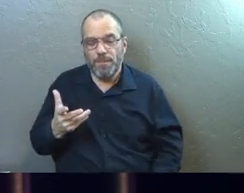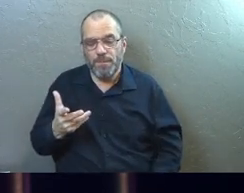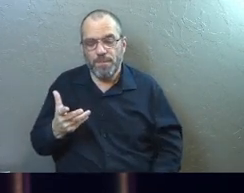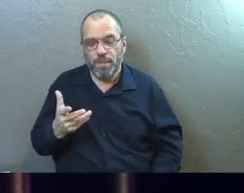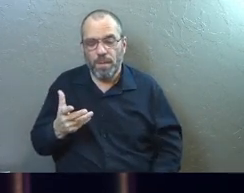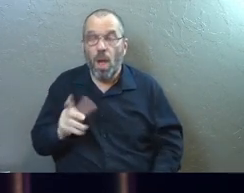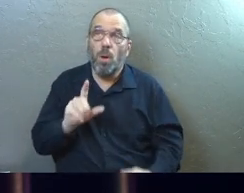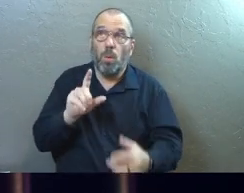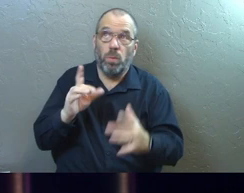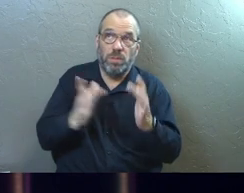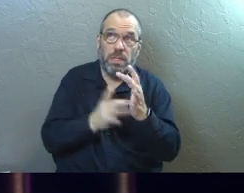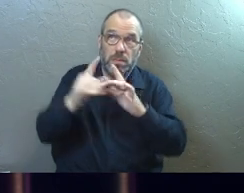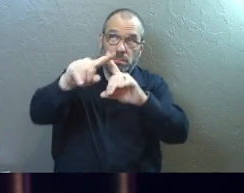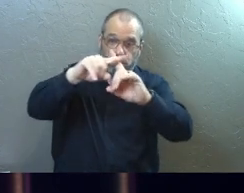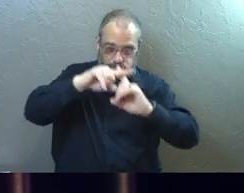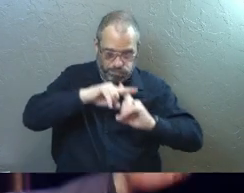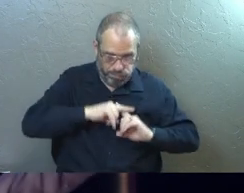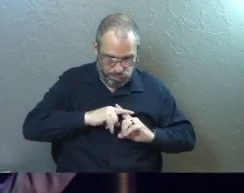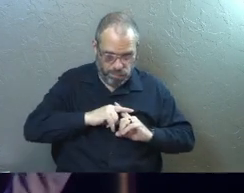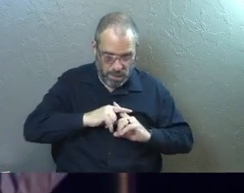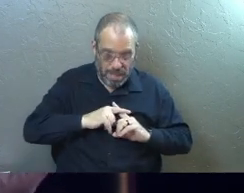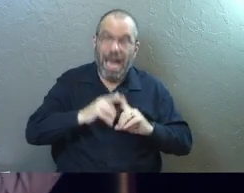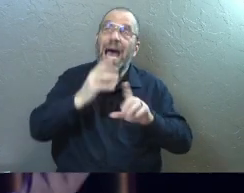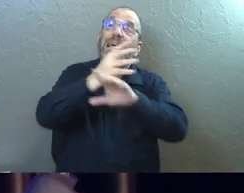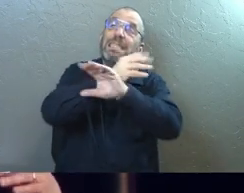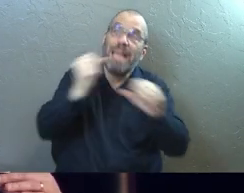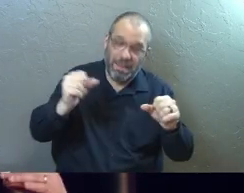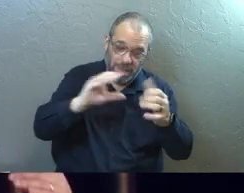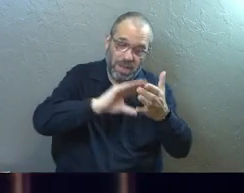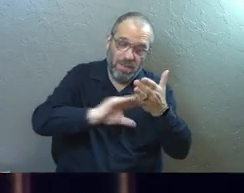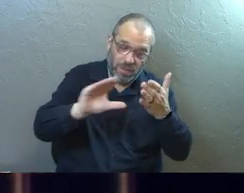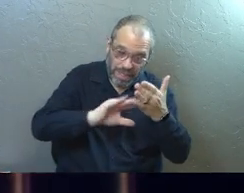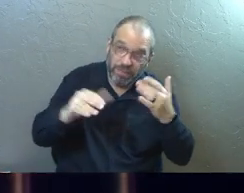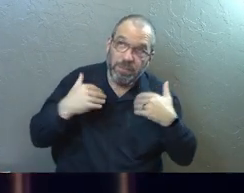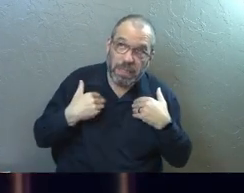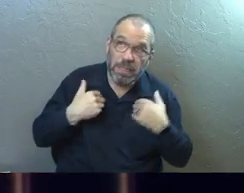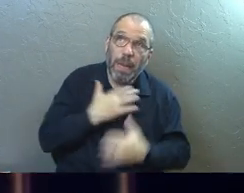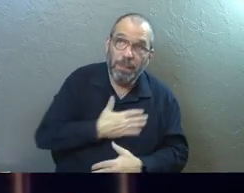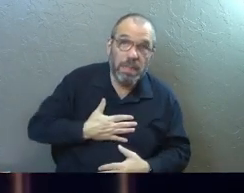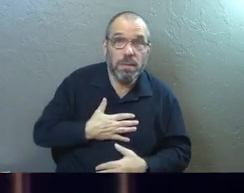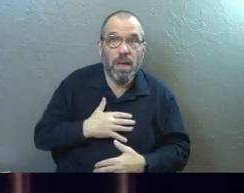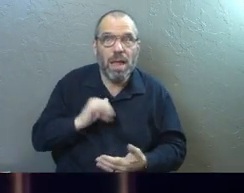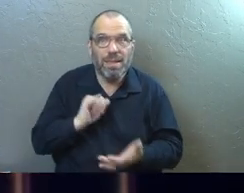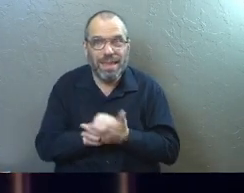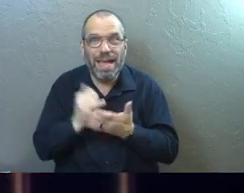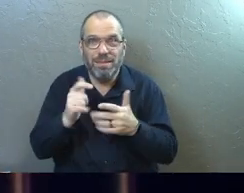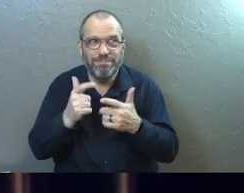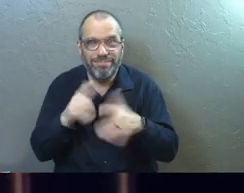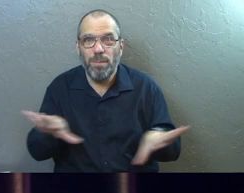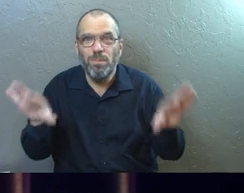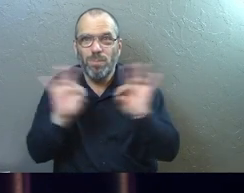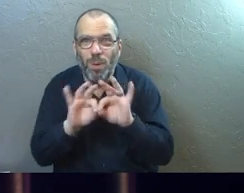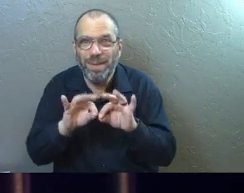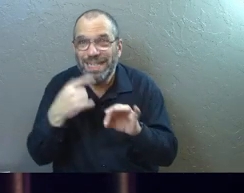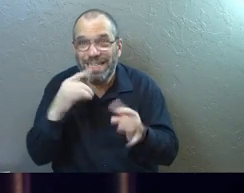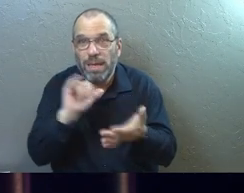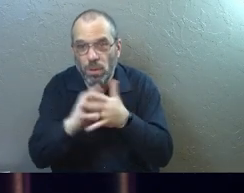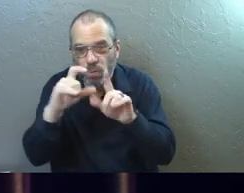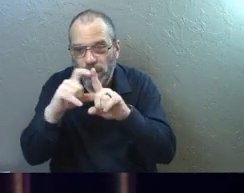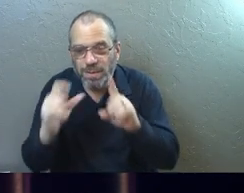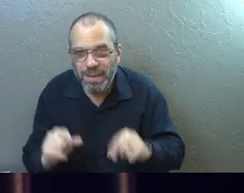when you come to Jesus, not only do you say, save me and forgive me, please, which that's huge. We need to say